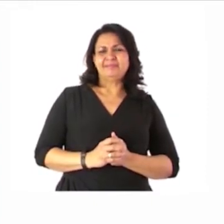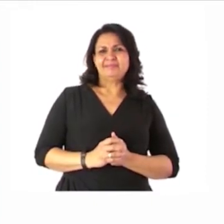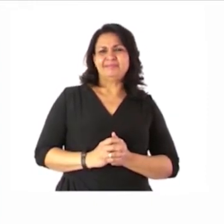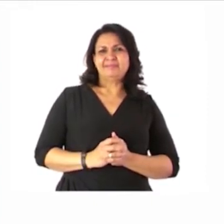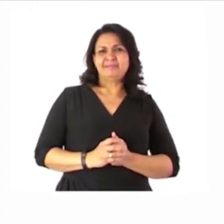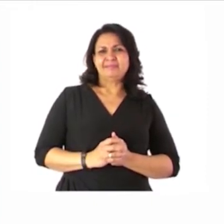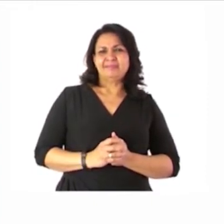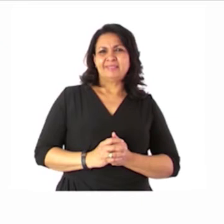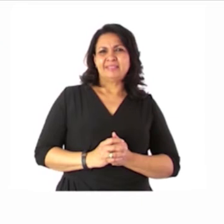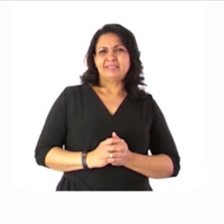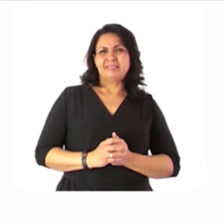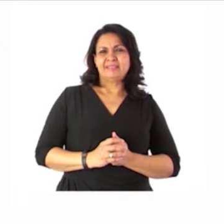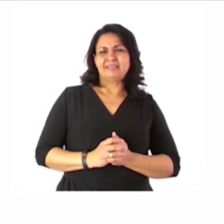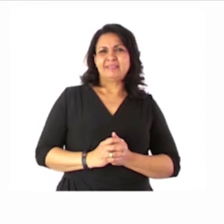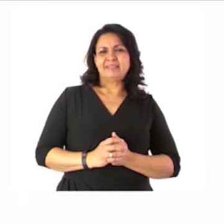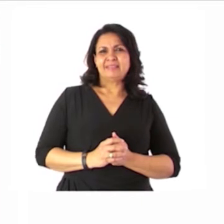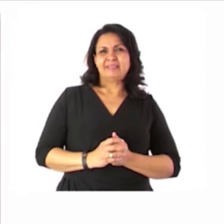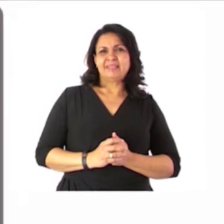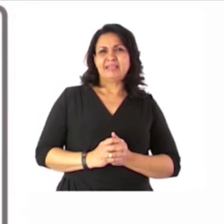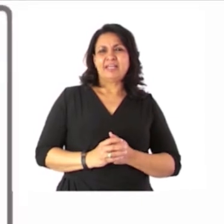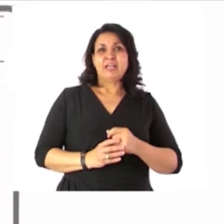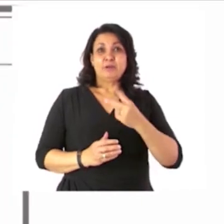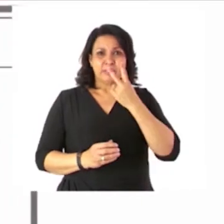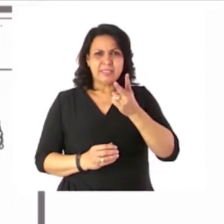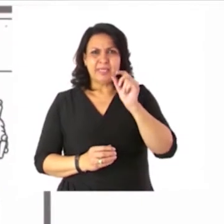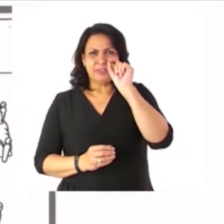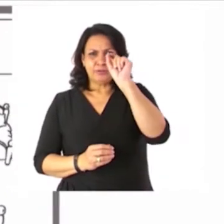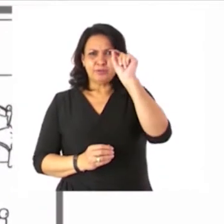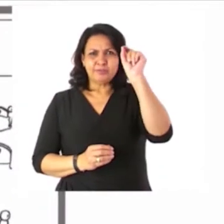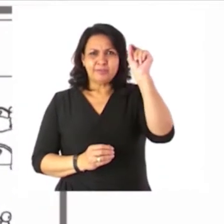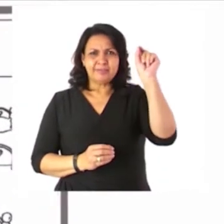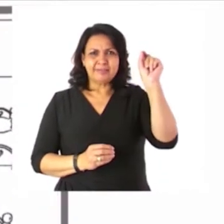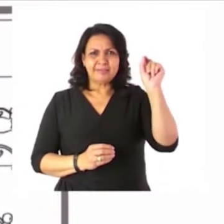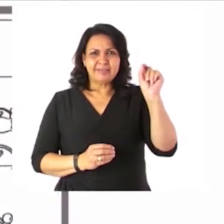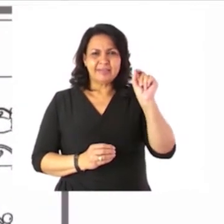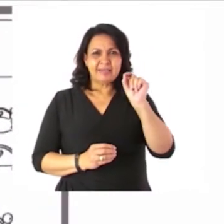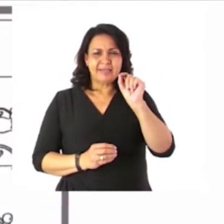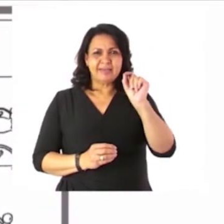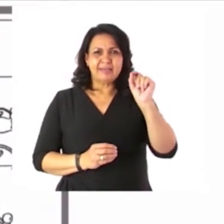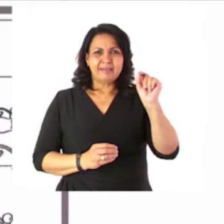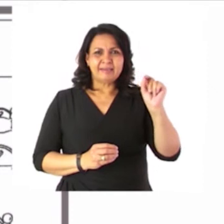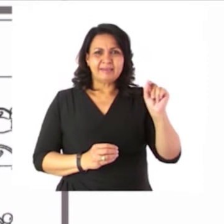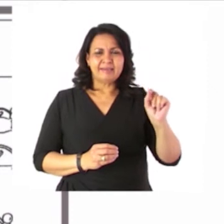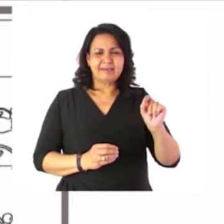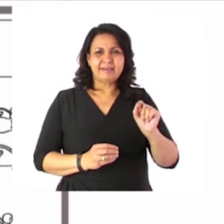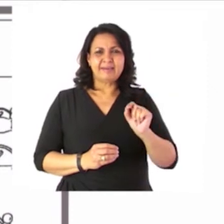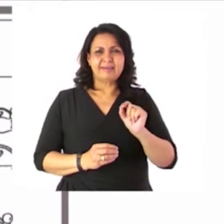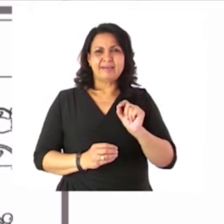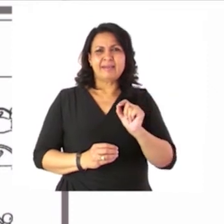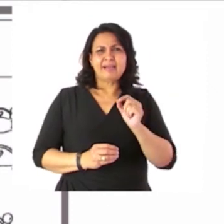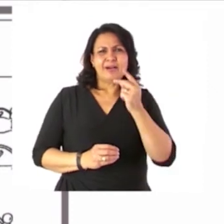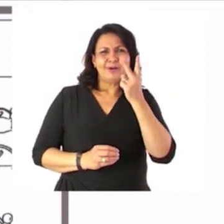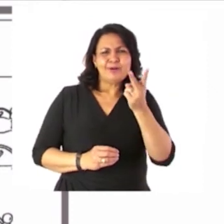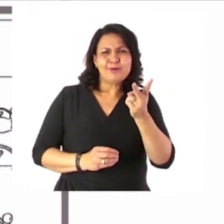next to the number 3? You have to now trace the number 3. So look at that.